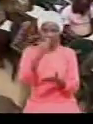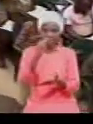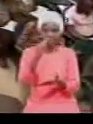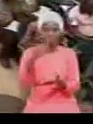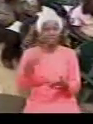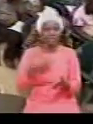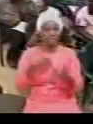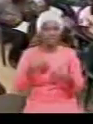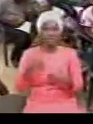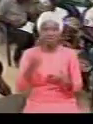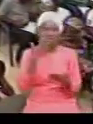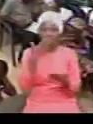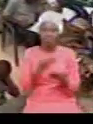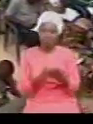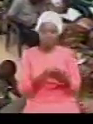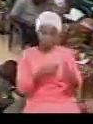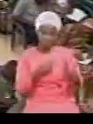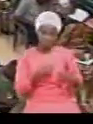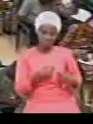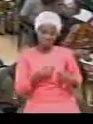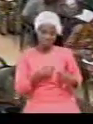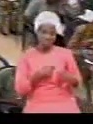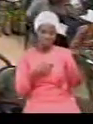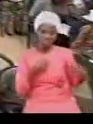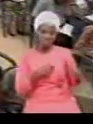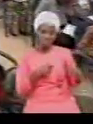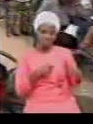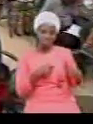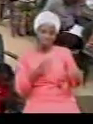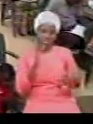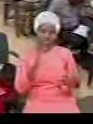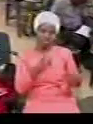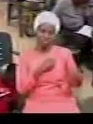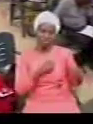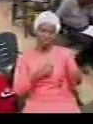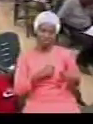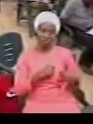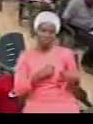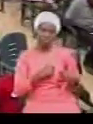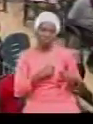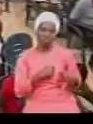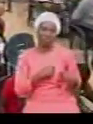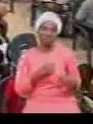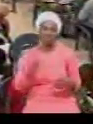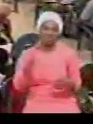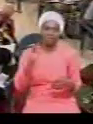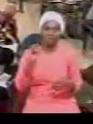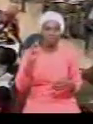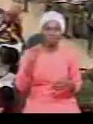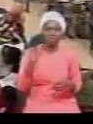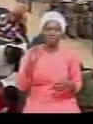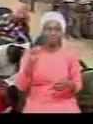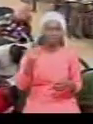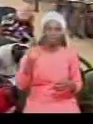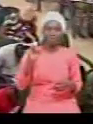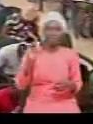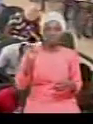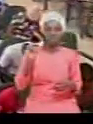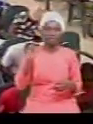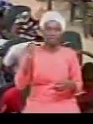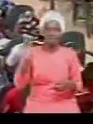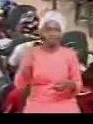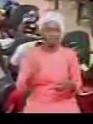have a good conscience, in all things willing to live